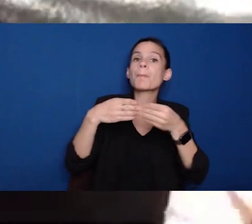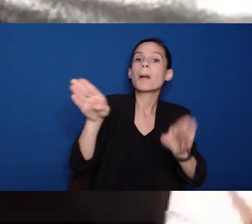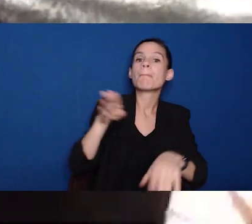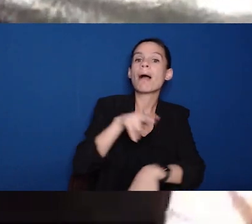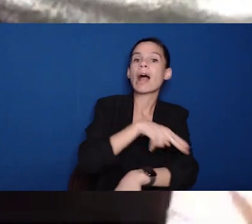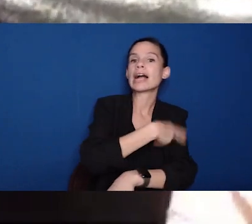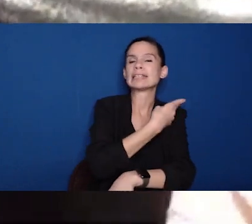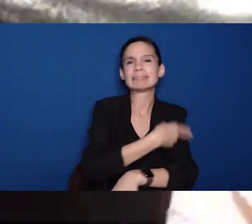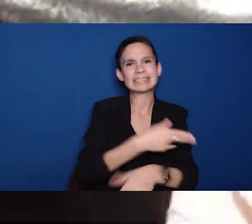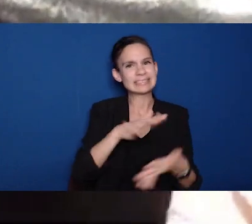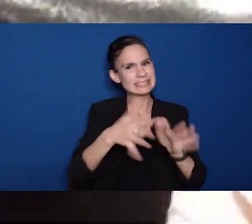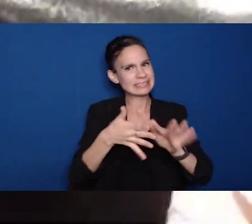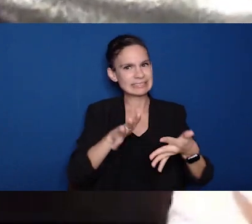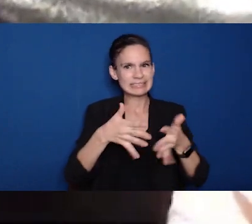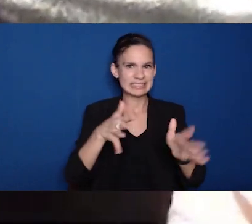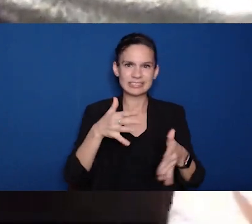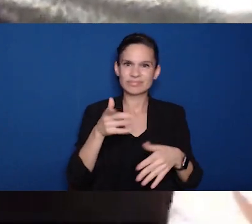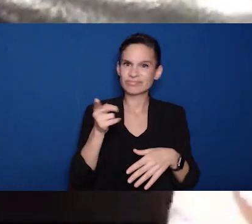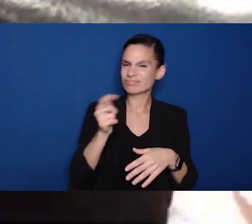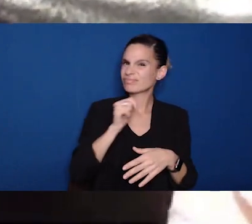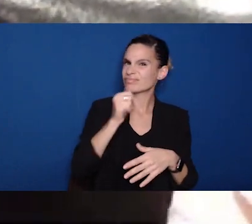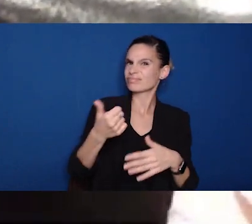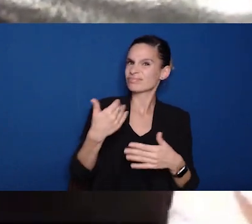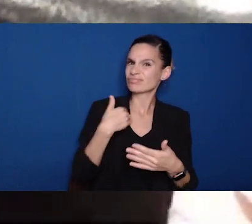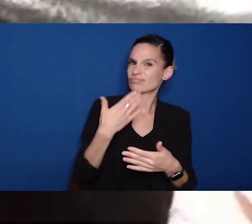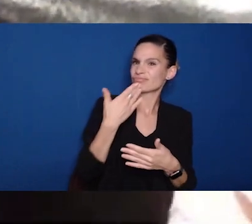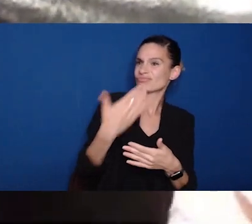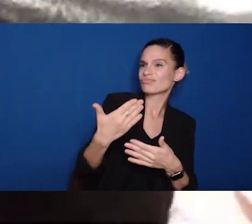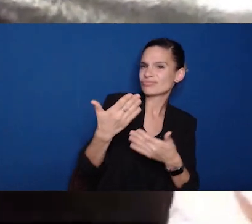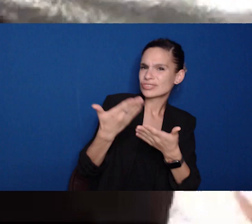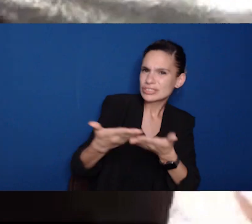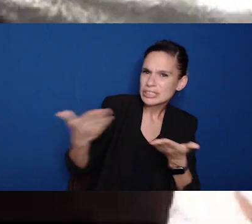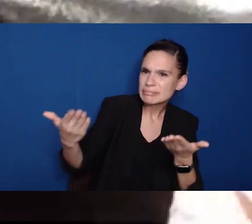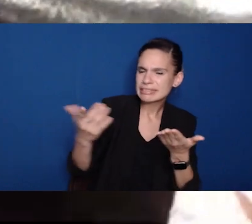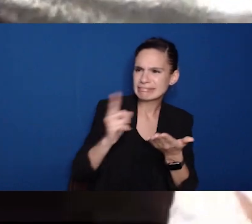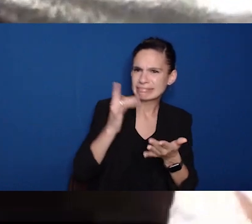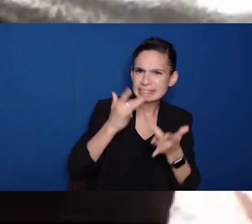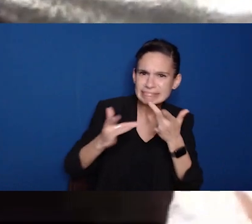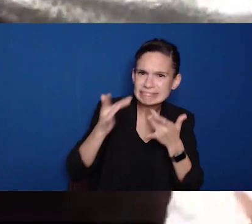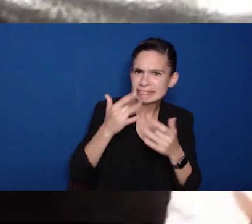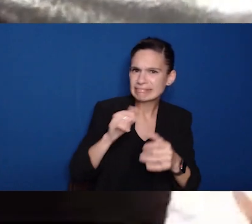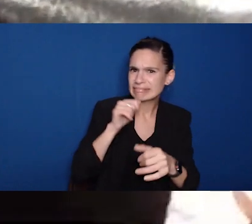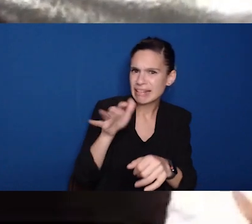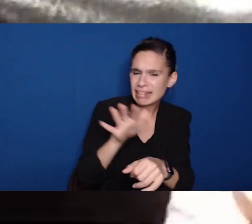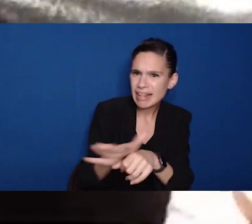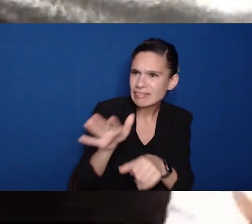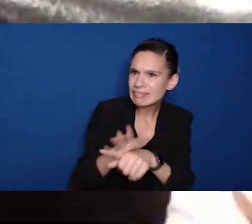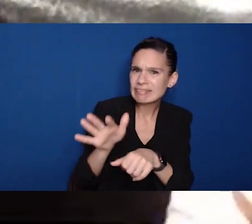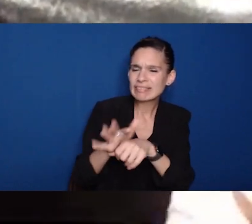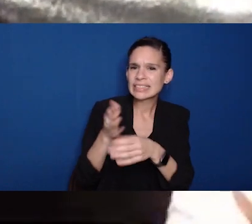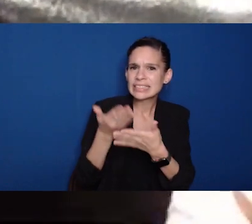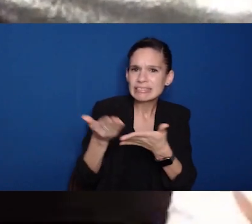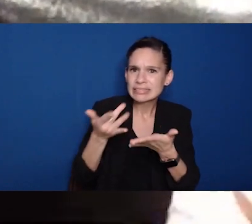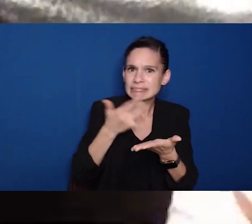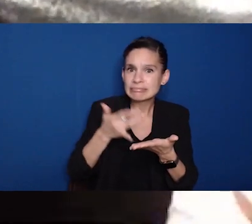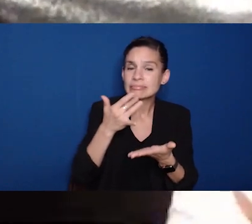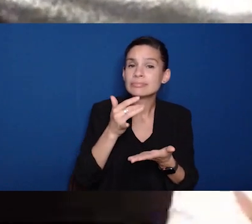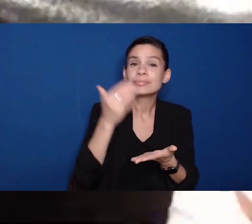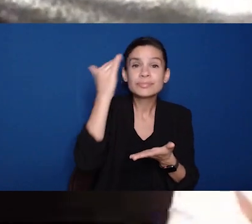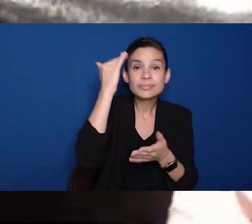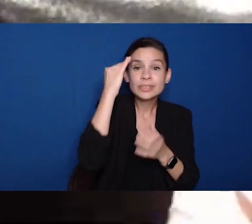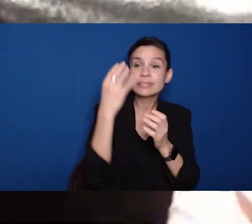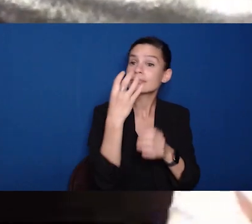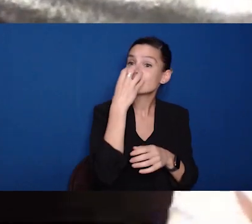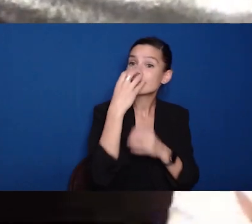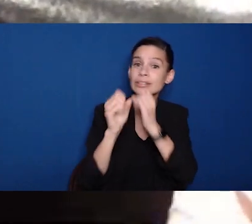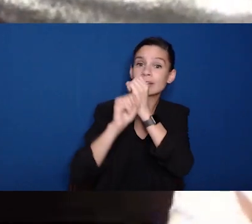a little bit more compromised. Okay, they're not well equipped. The hospitals are really running on like empty. They even when we talk